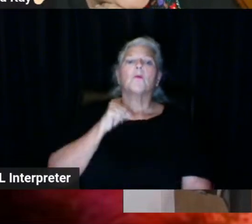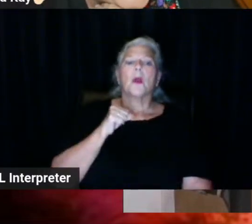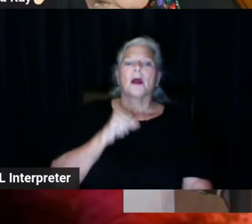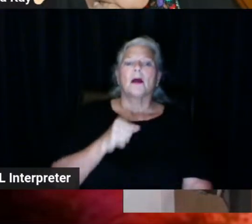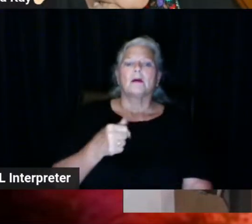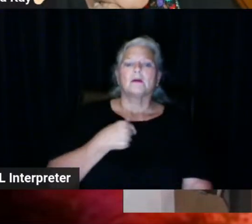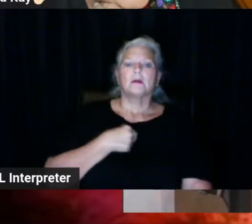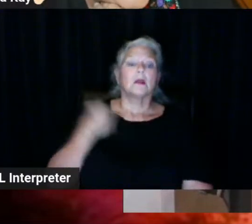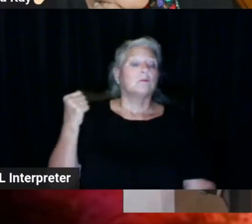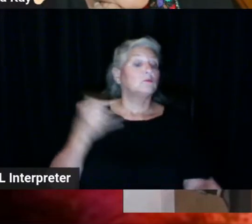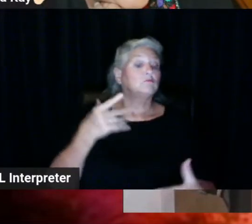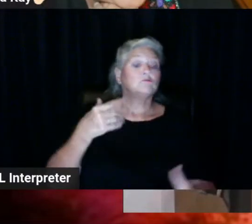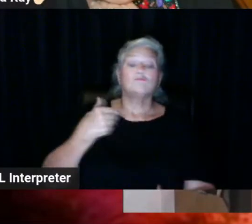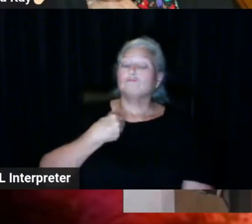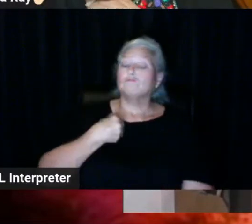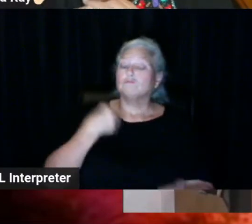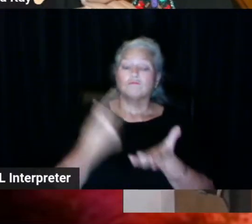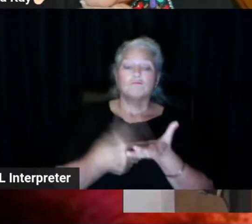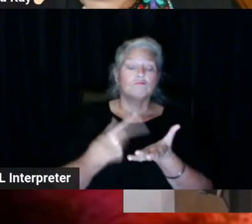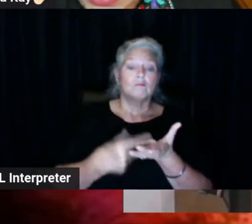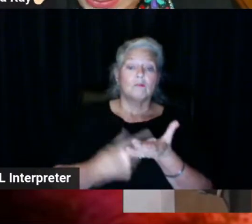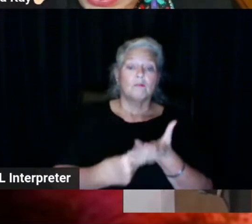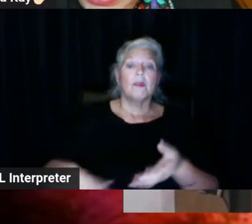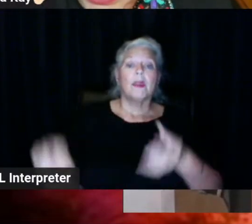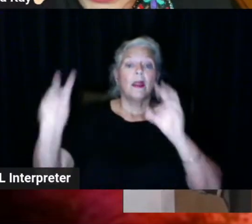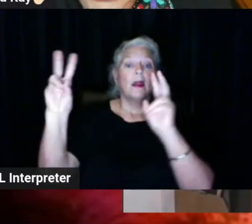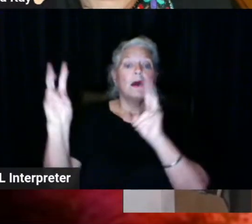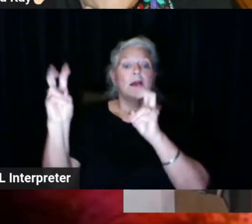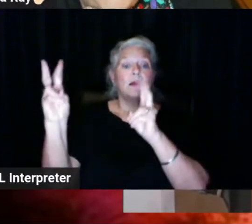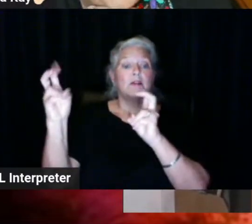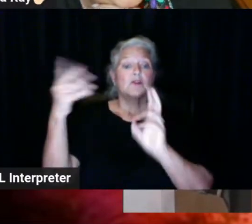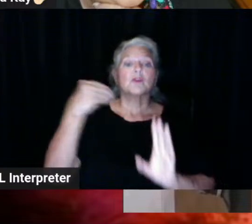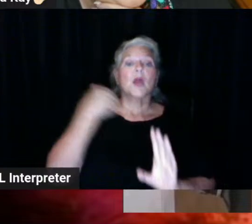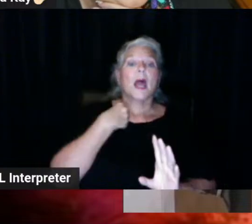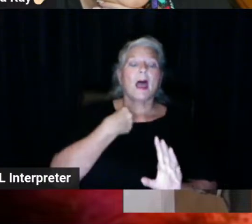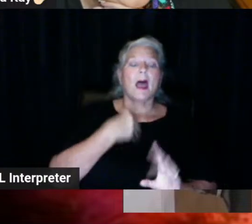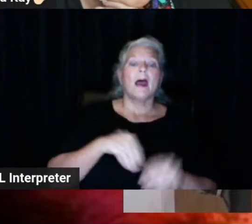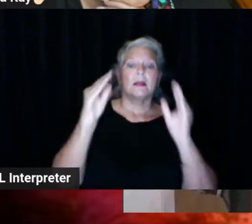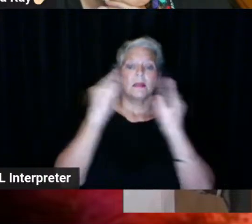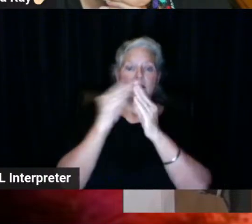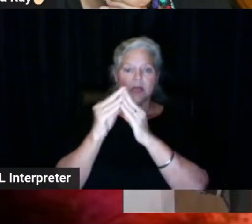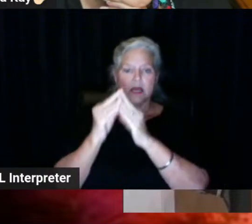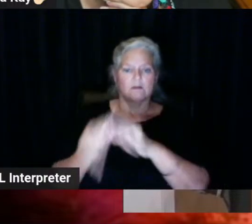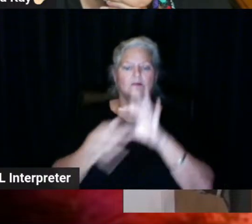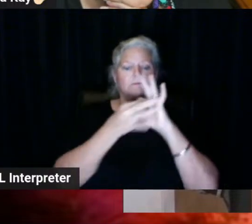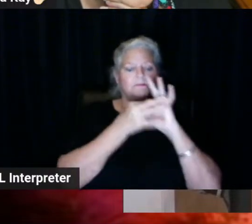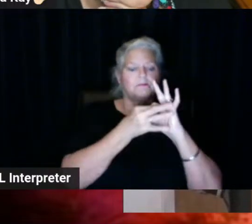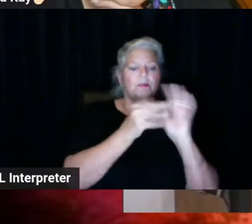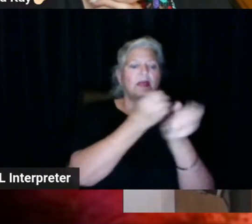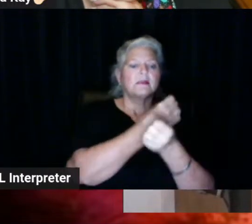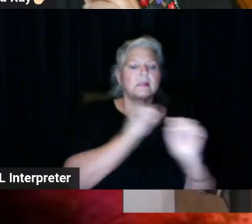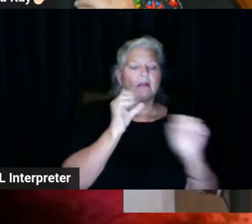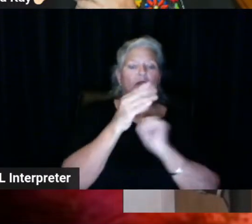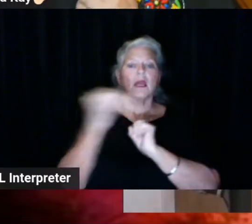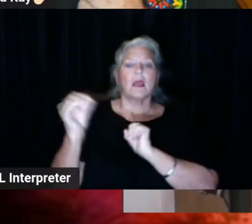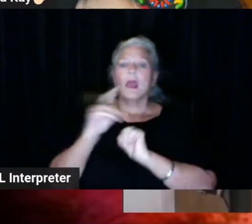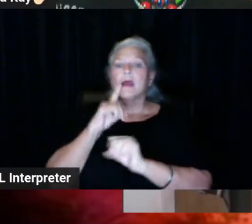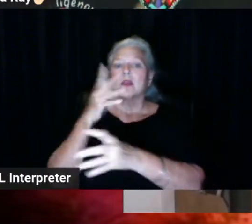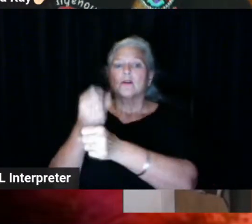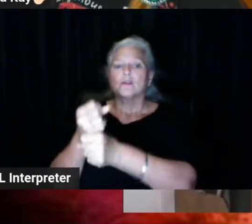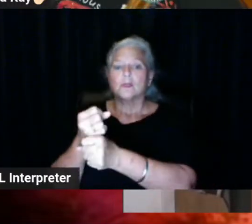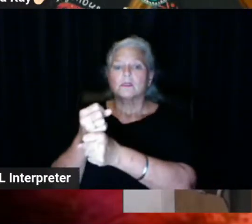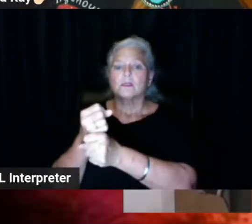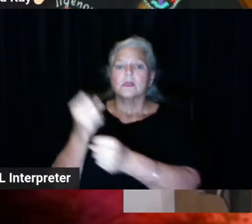this discussion right now. But anyways, the issues that we've had in town relate to safety and trust issues. And last week or whatever,